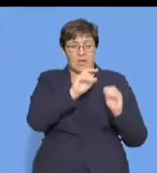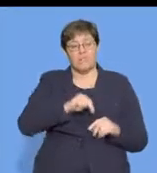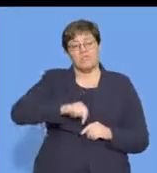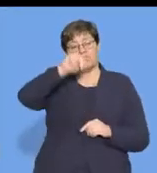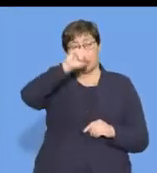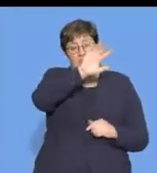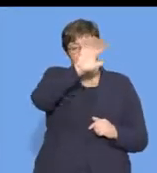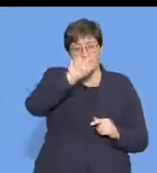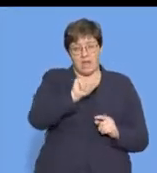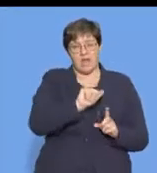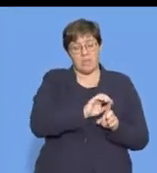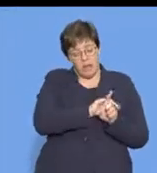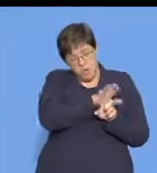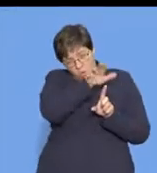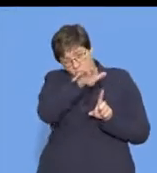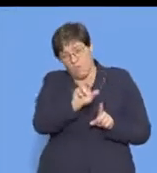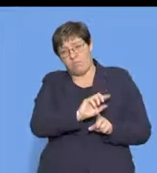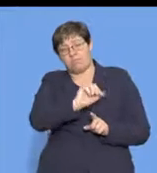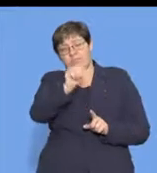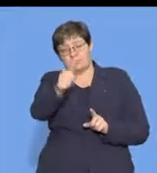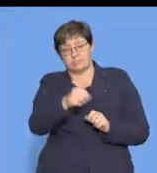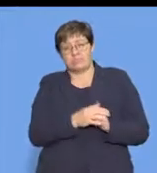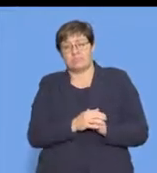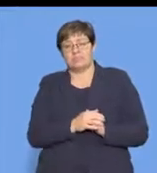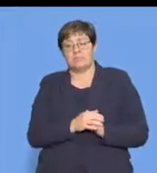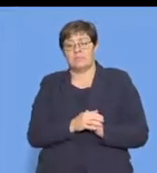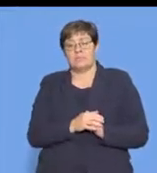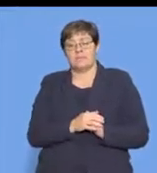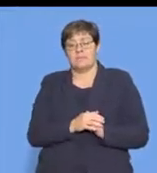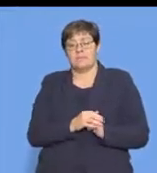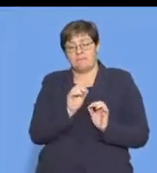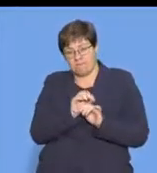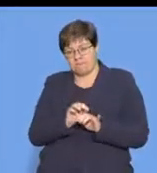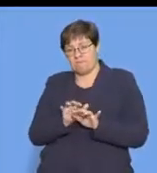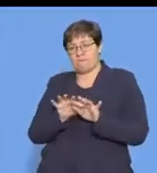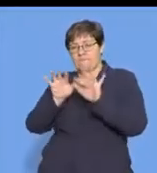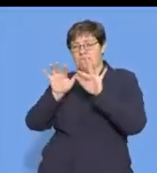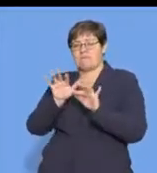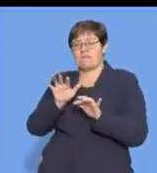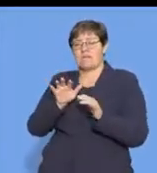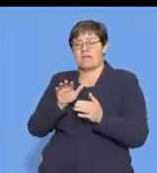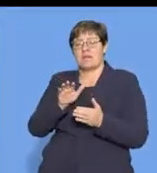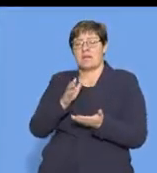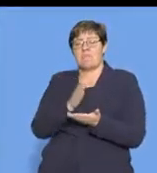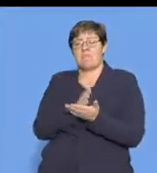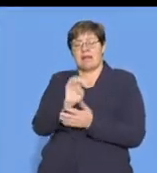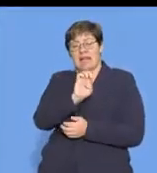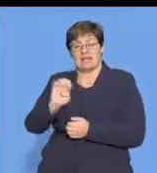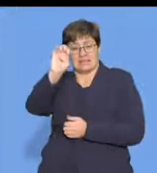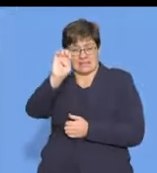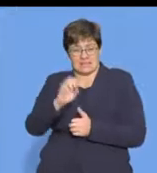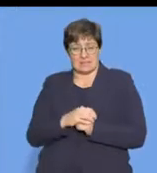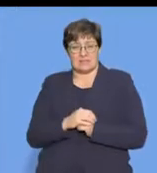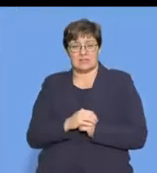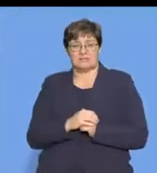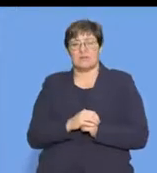they crossed over and then went into the Middle East, and then, so that was